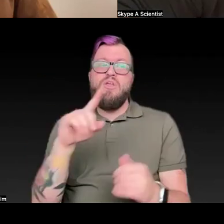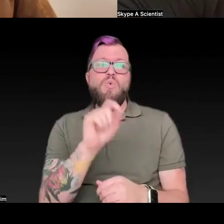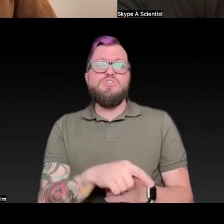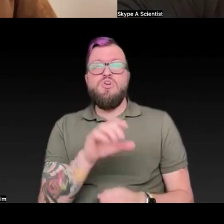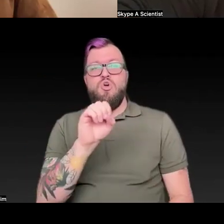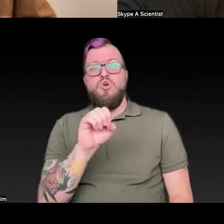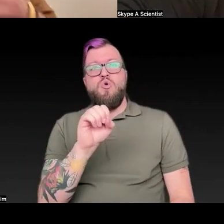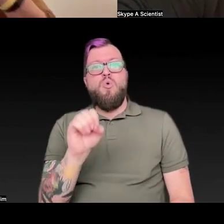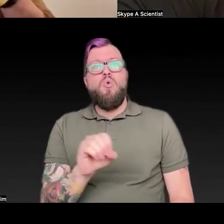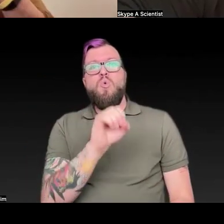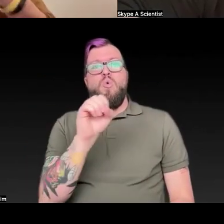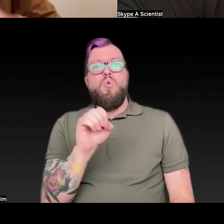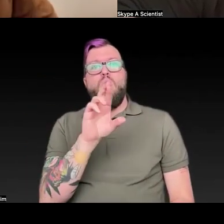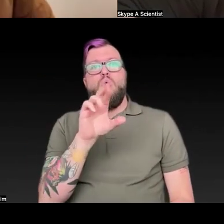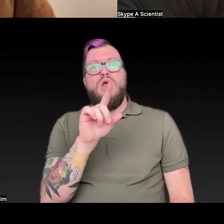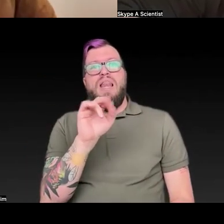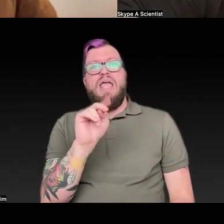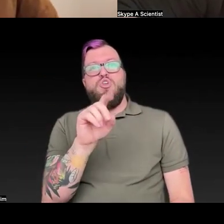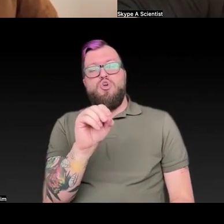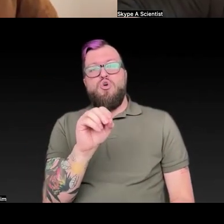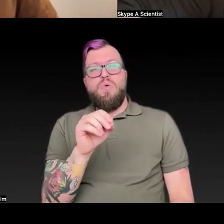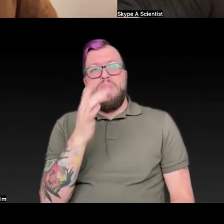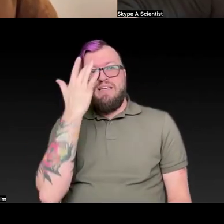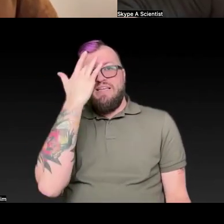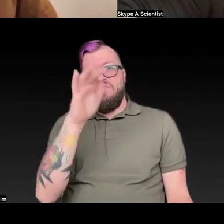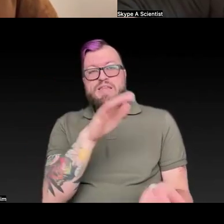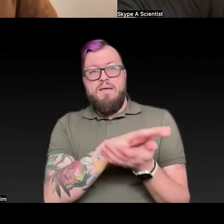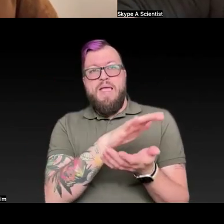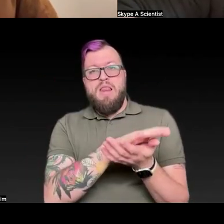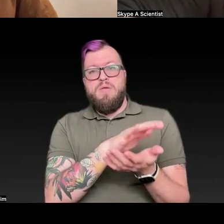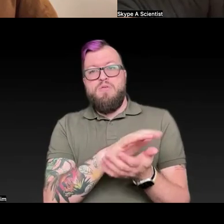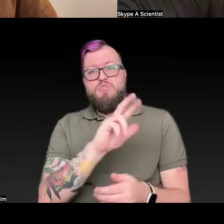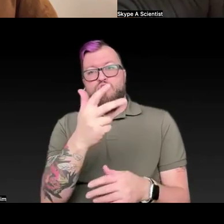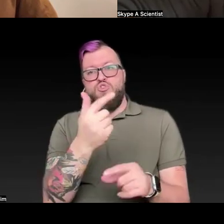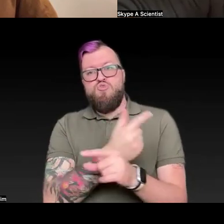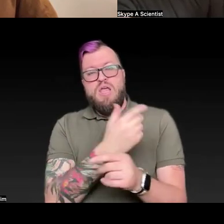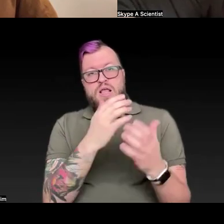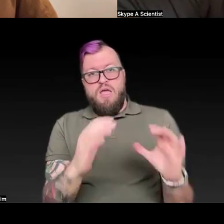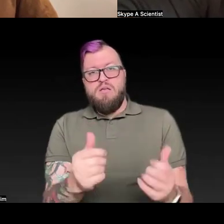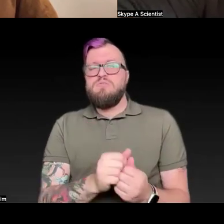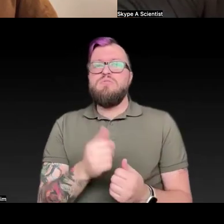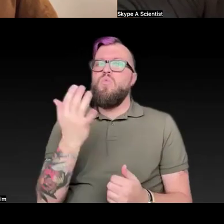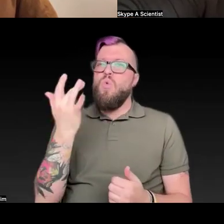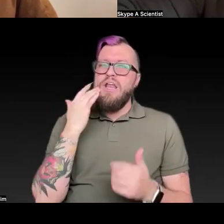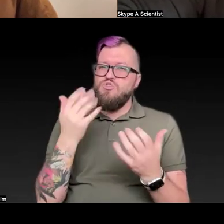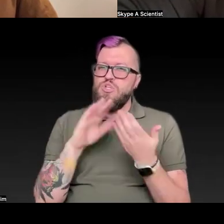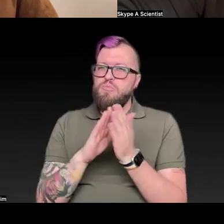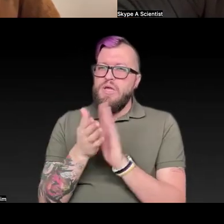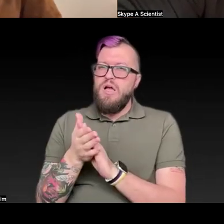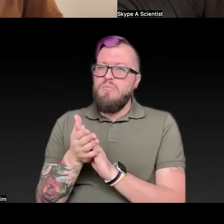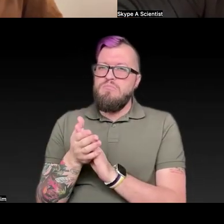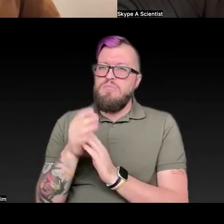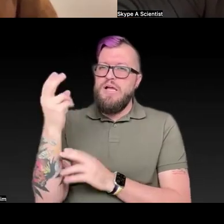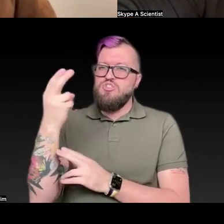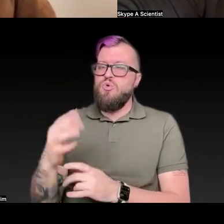Gifted Academy, third grade class. What made you want to become a historian? We already answered what do eels eat. So what